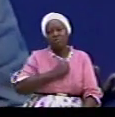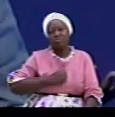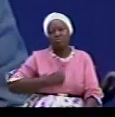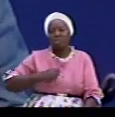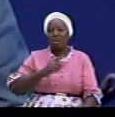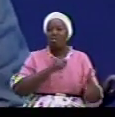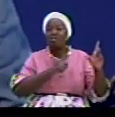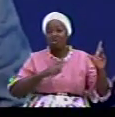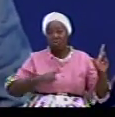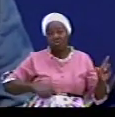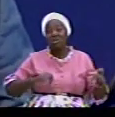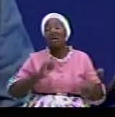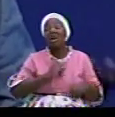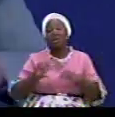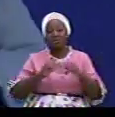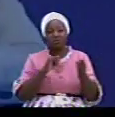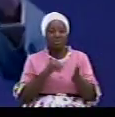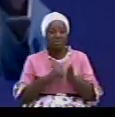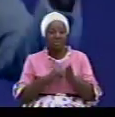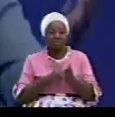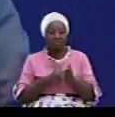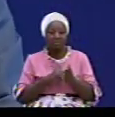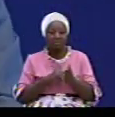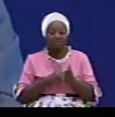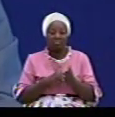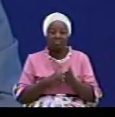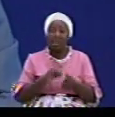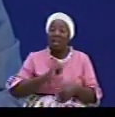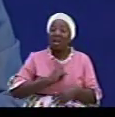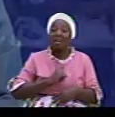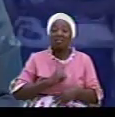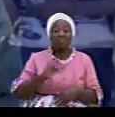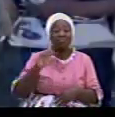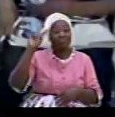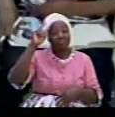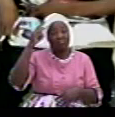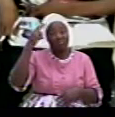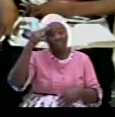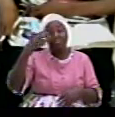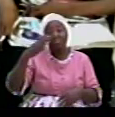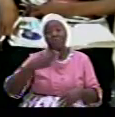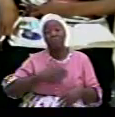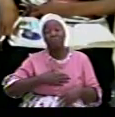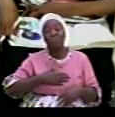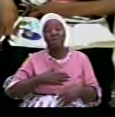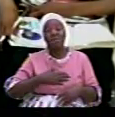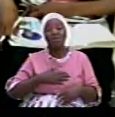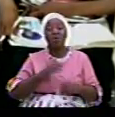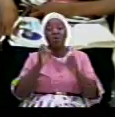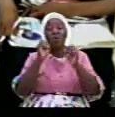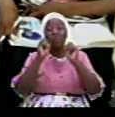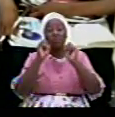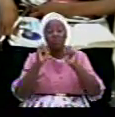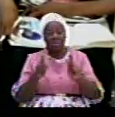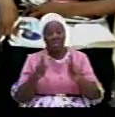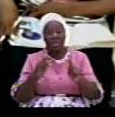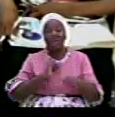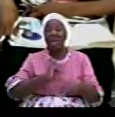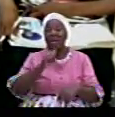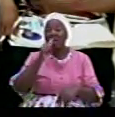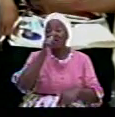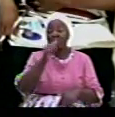it. I misused my opportunity. I am sorry. Instead of